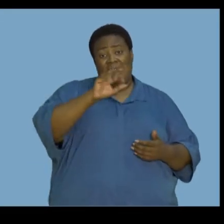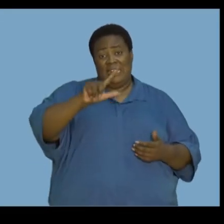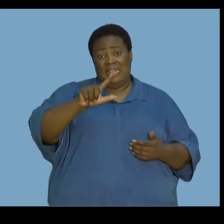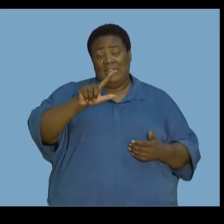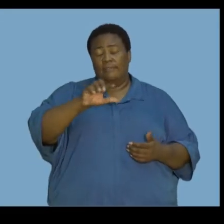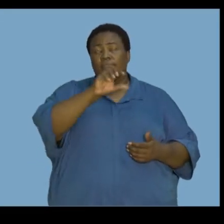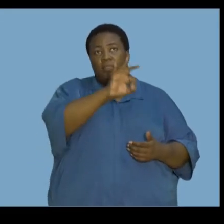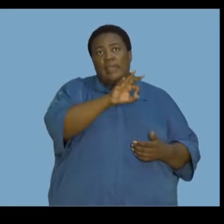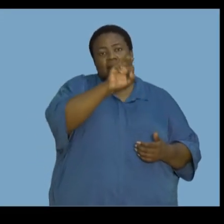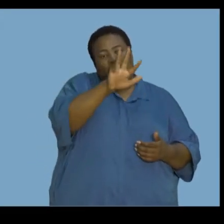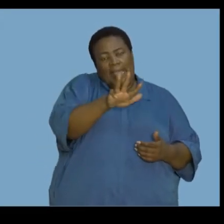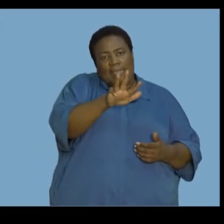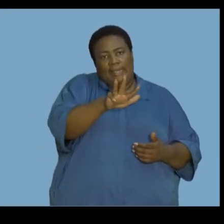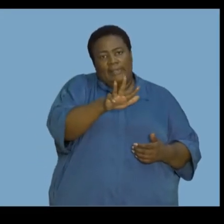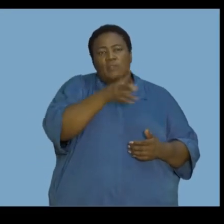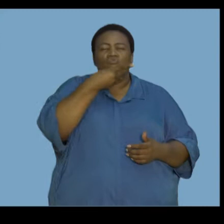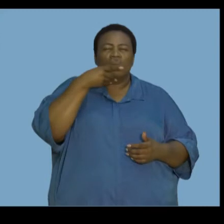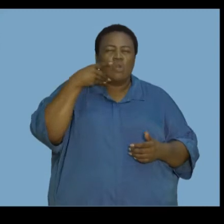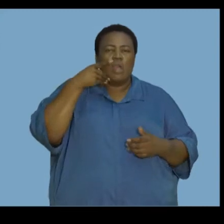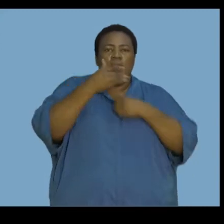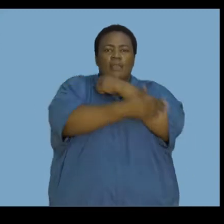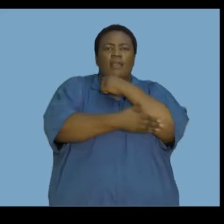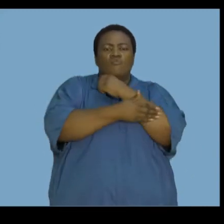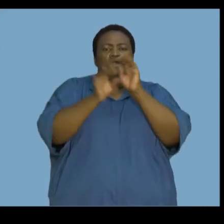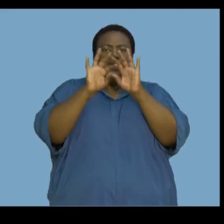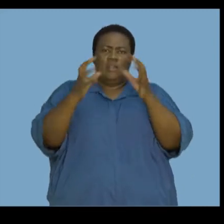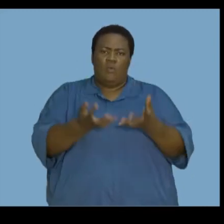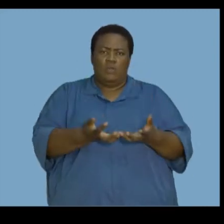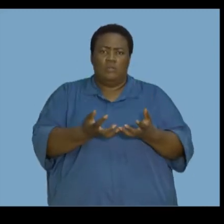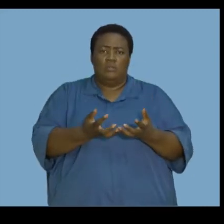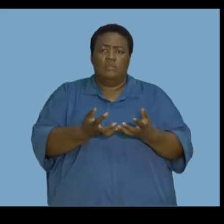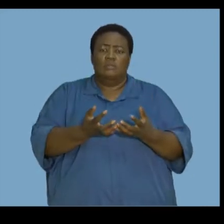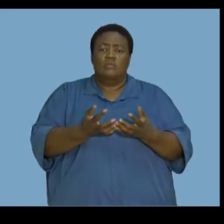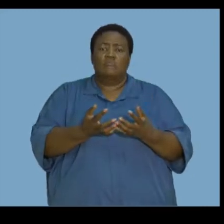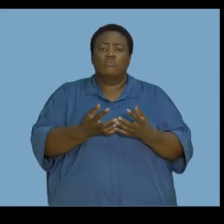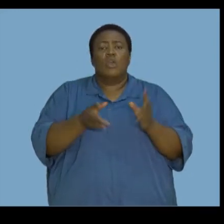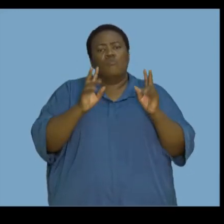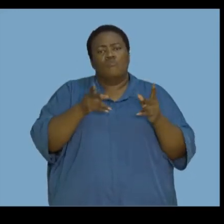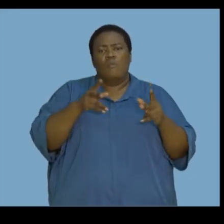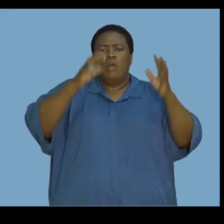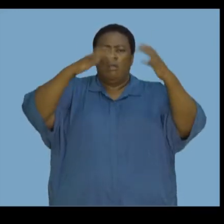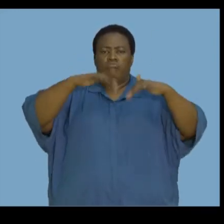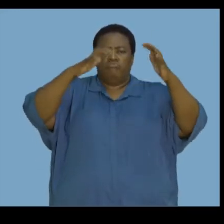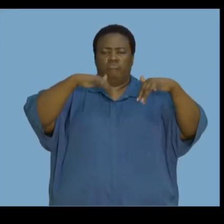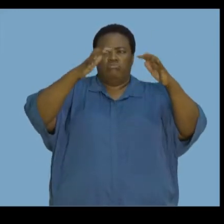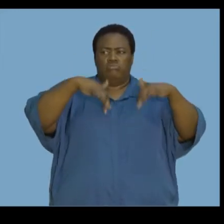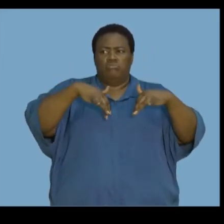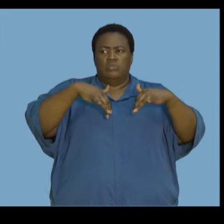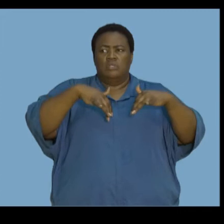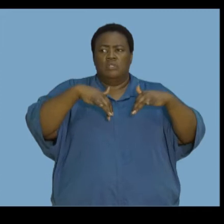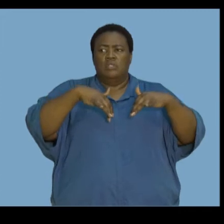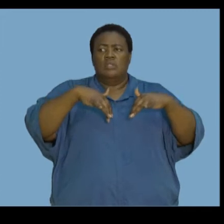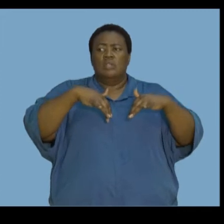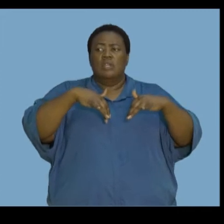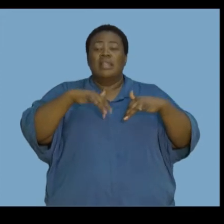is the 39th driest country in the world. The average rainfall of a country receives in a year is